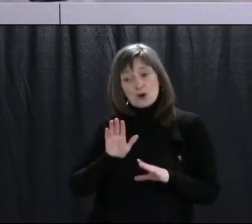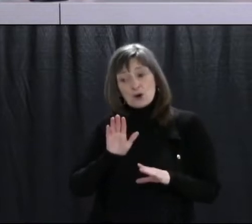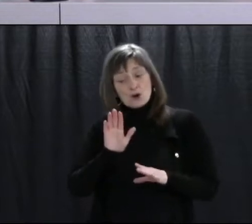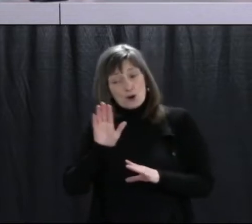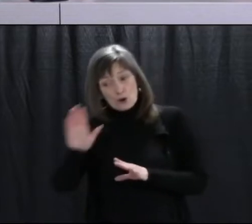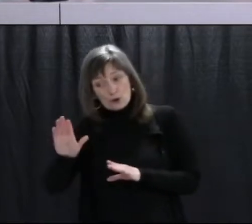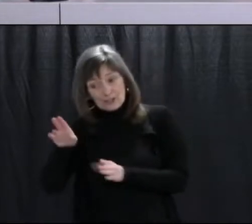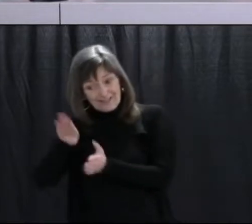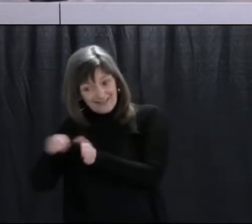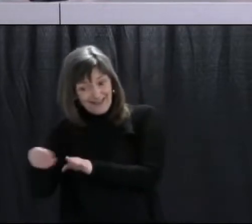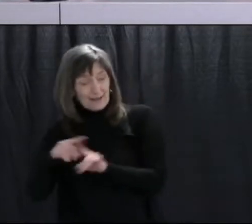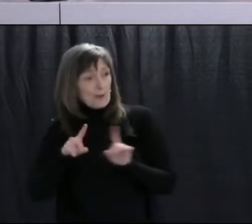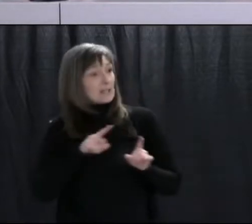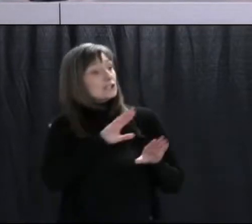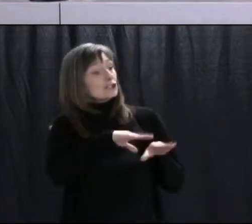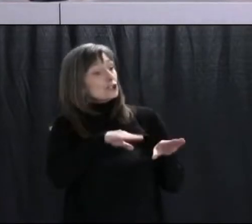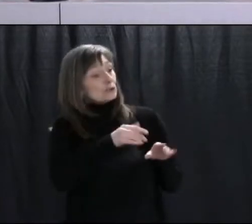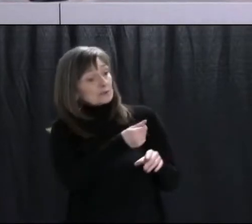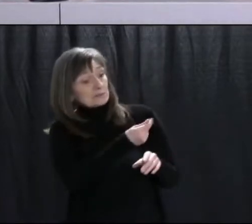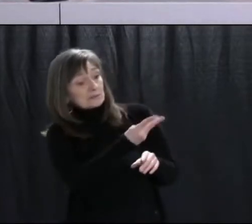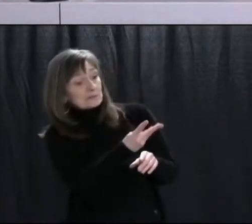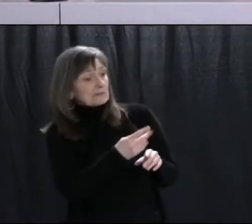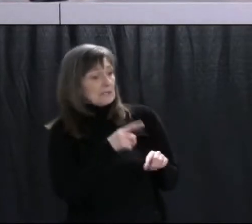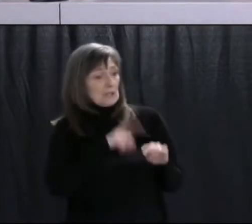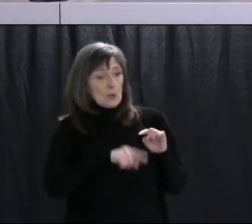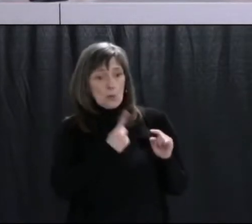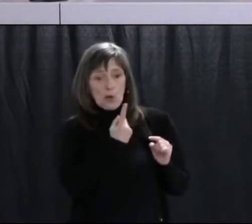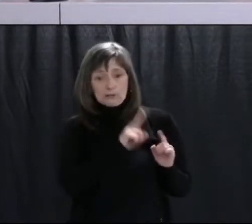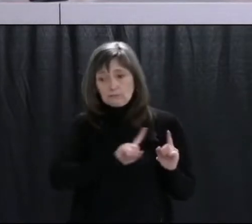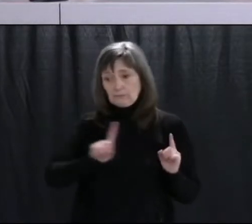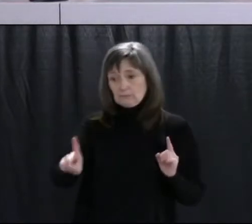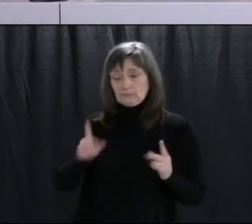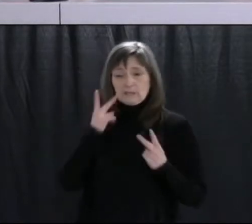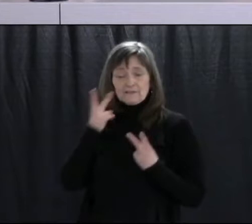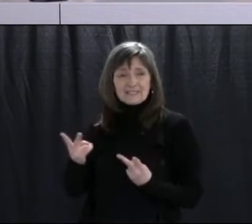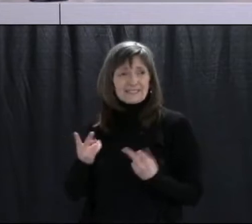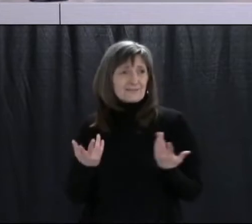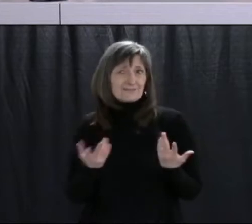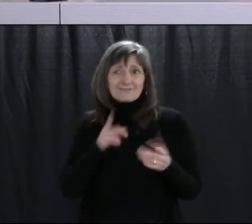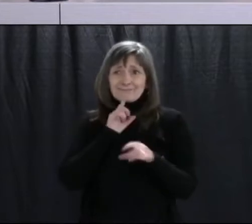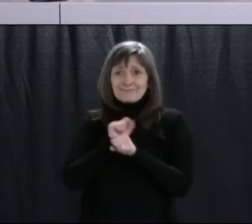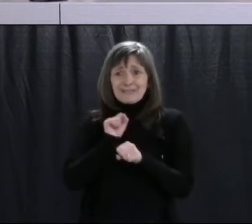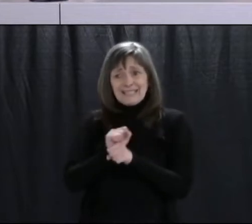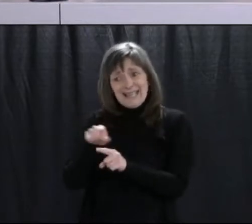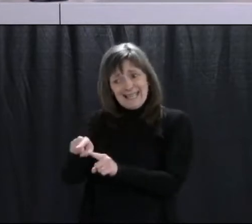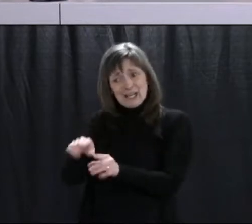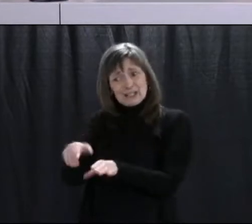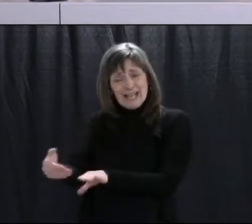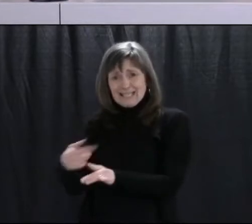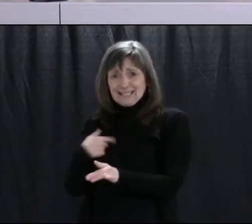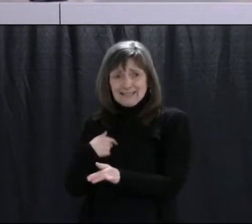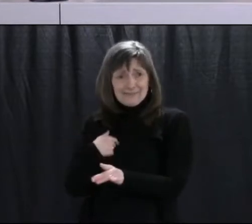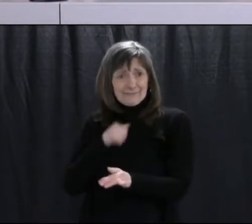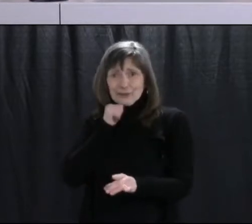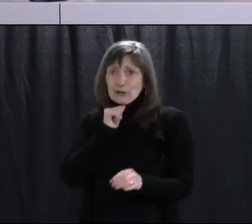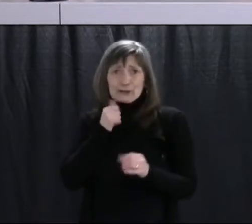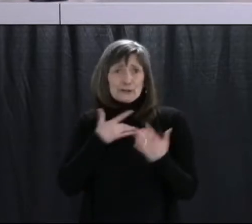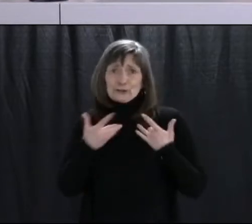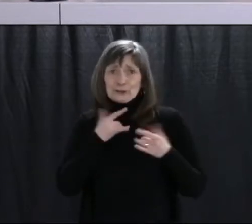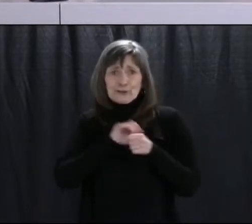goodbye. Why not allow more access for people who are dying, who, quite frankly, COVID-19 is the least of their worries right now?